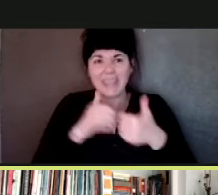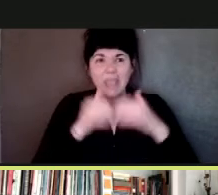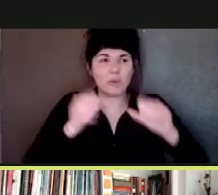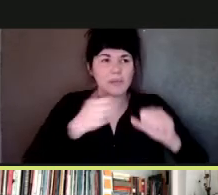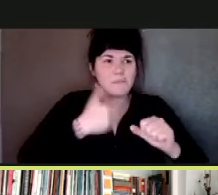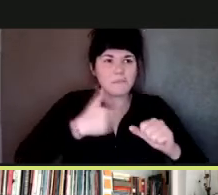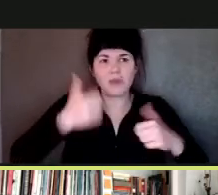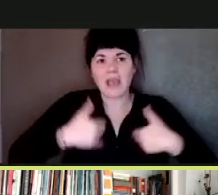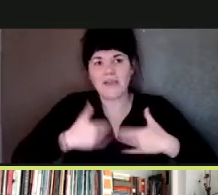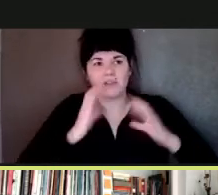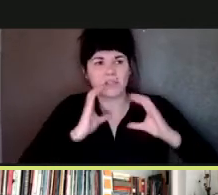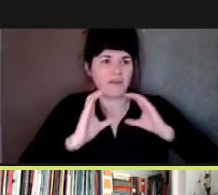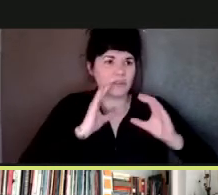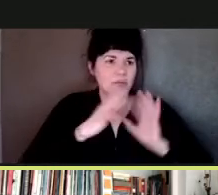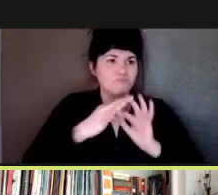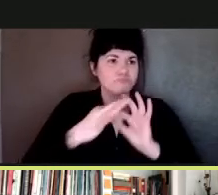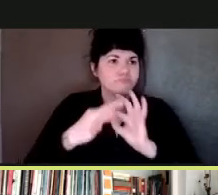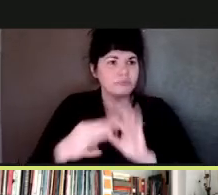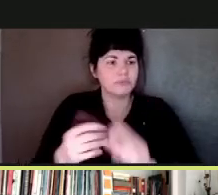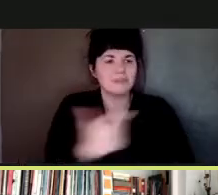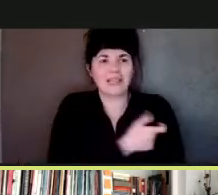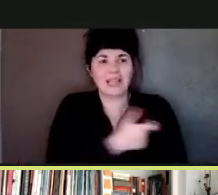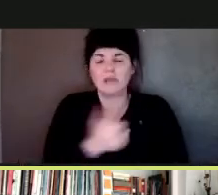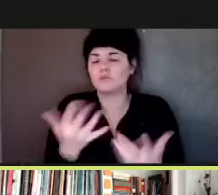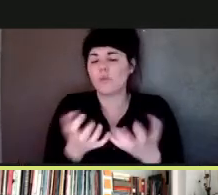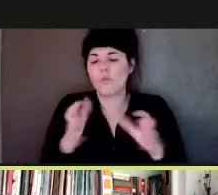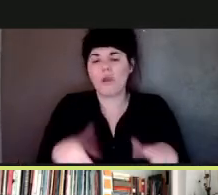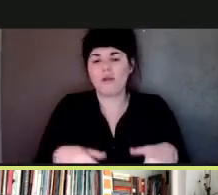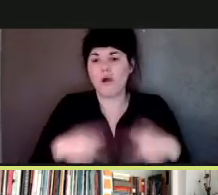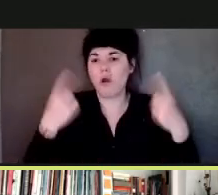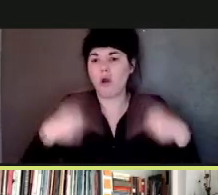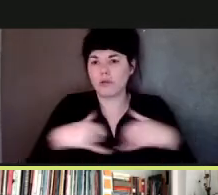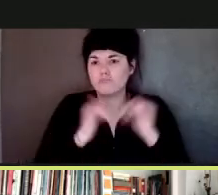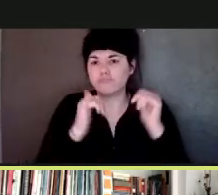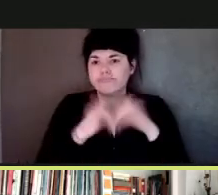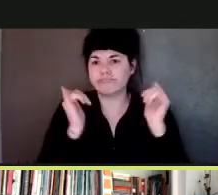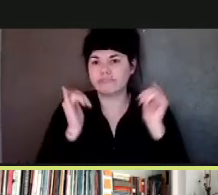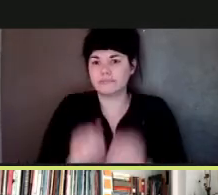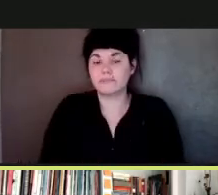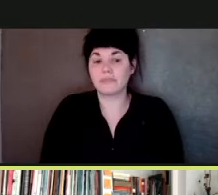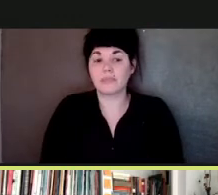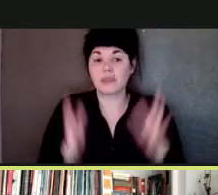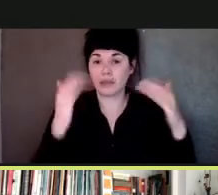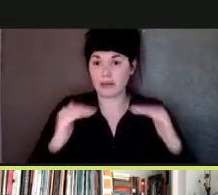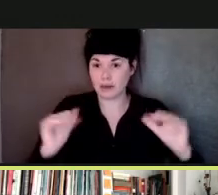these conversations without getting into arguments. Next slide, please.